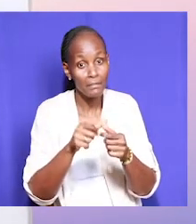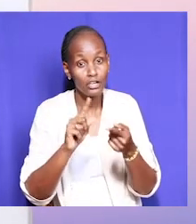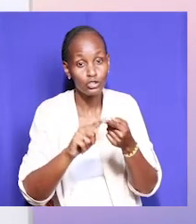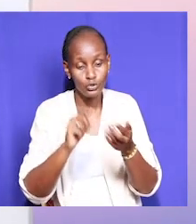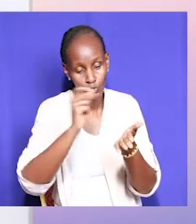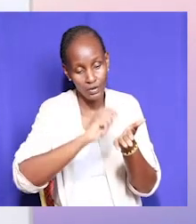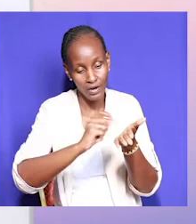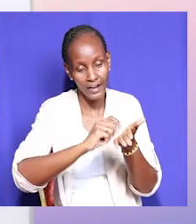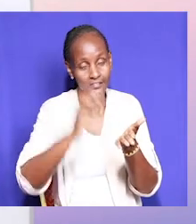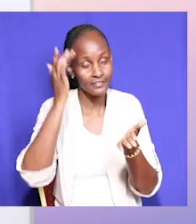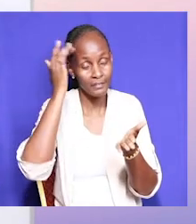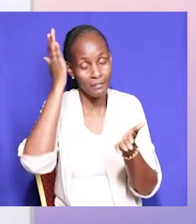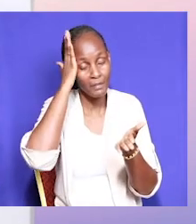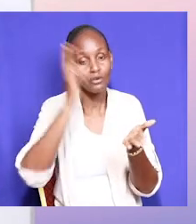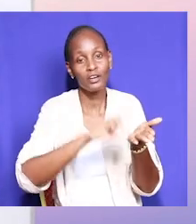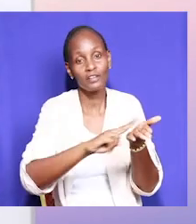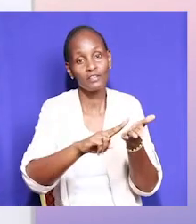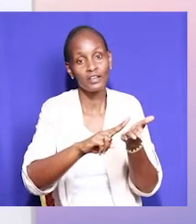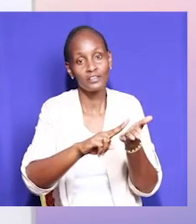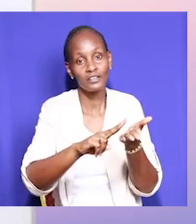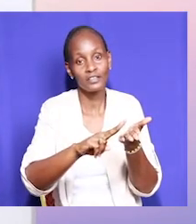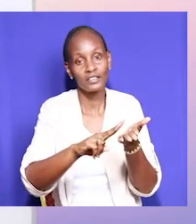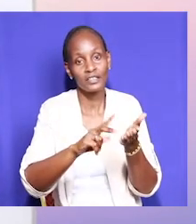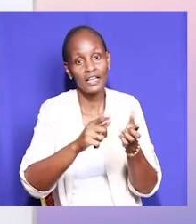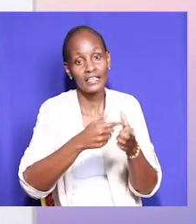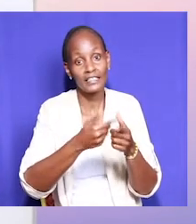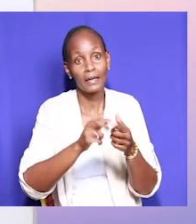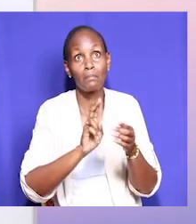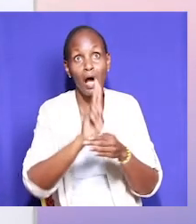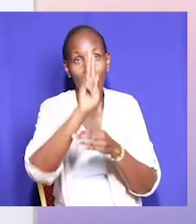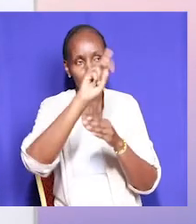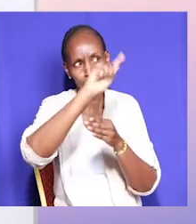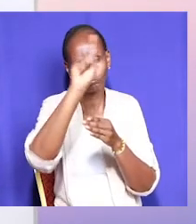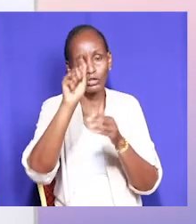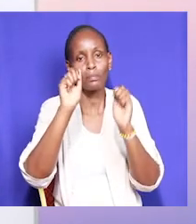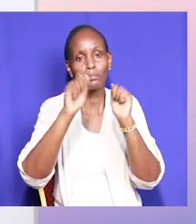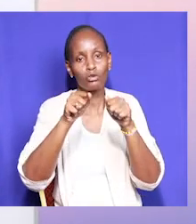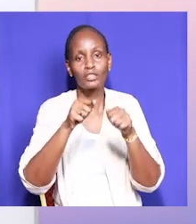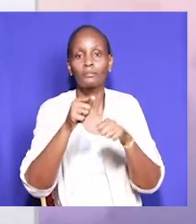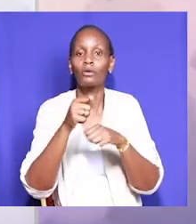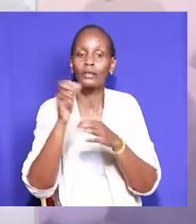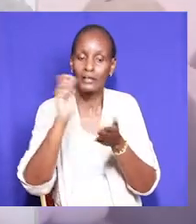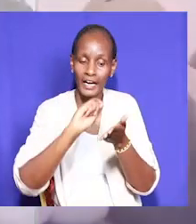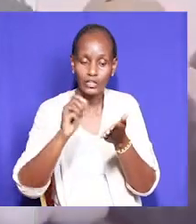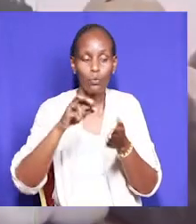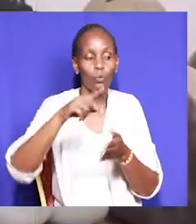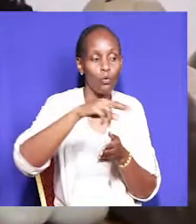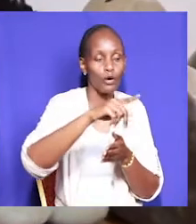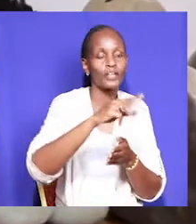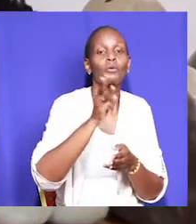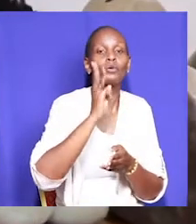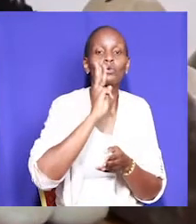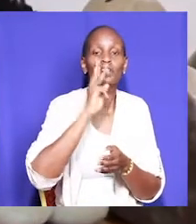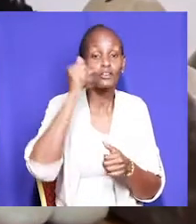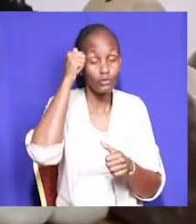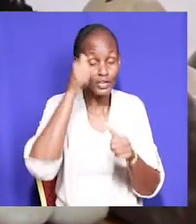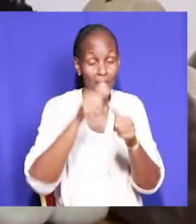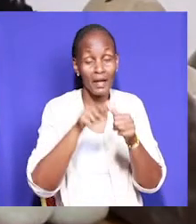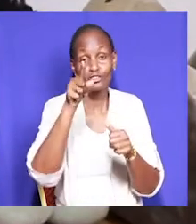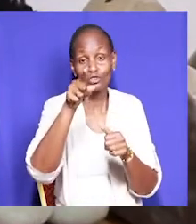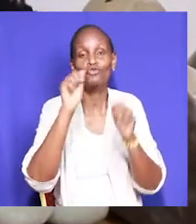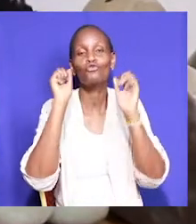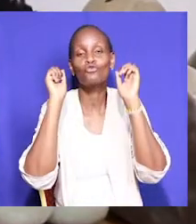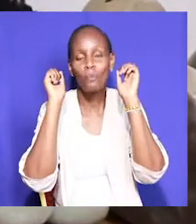the memory verse. And up there you can write walking on water to remind you that you can